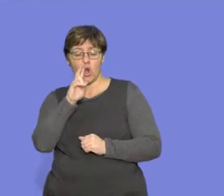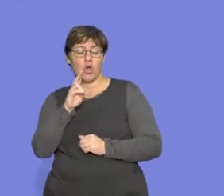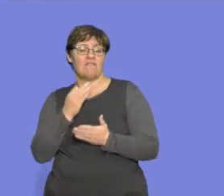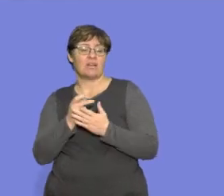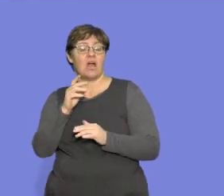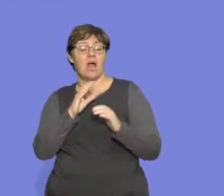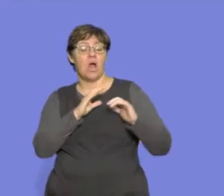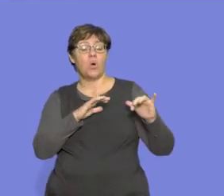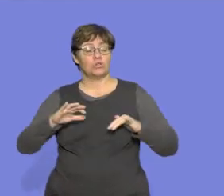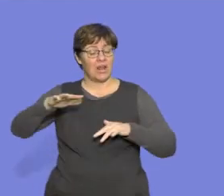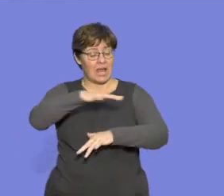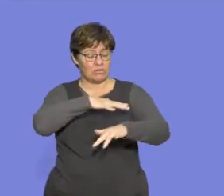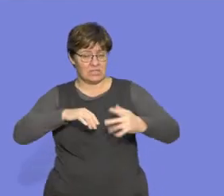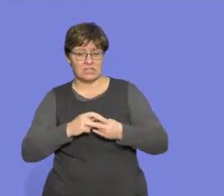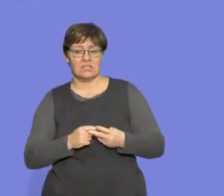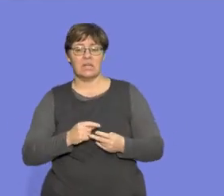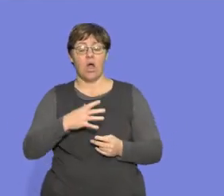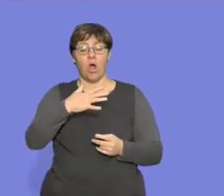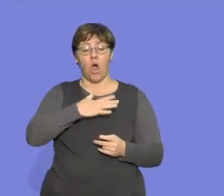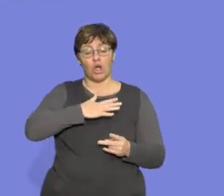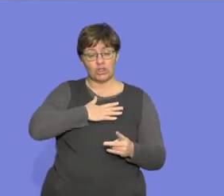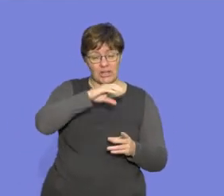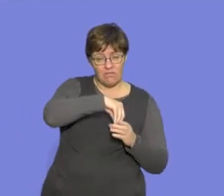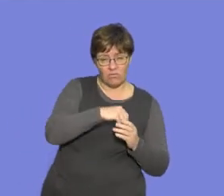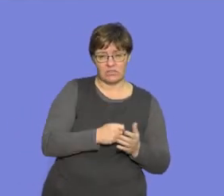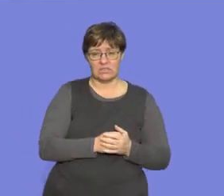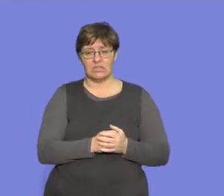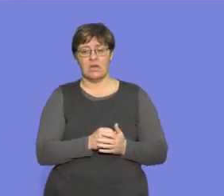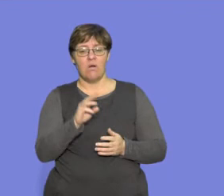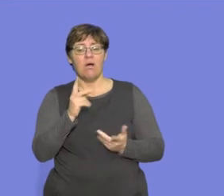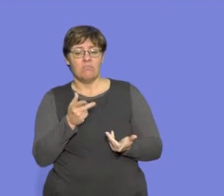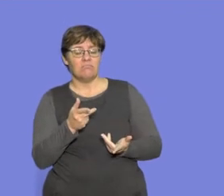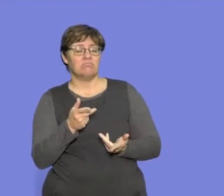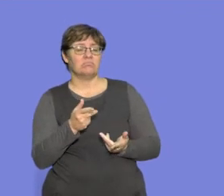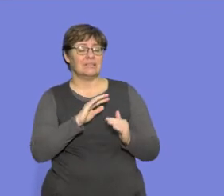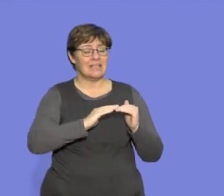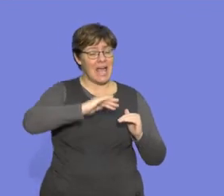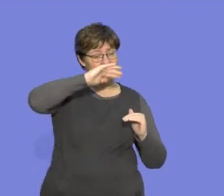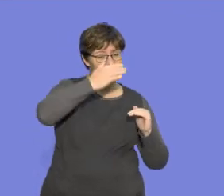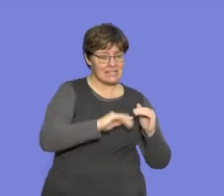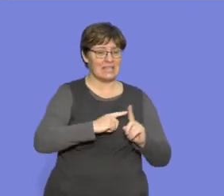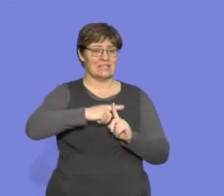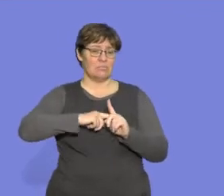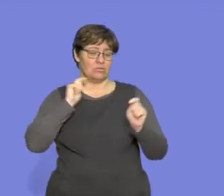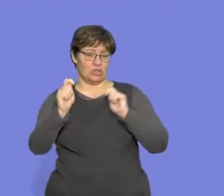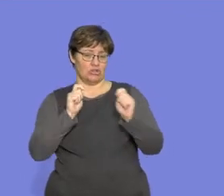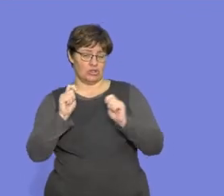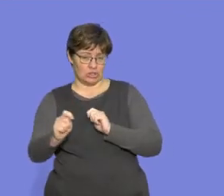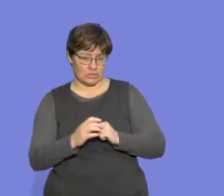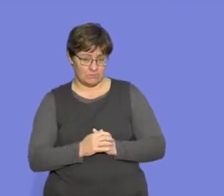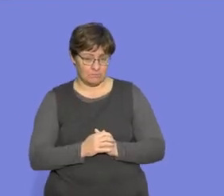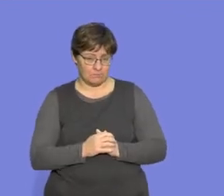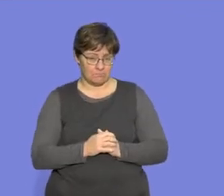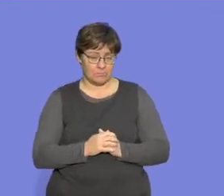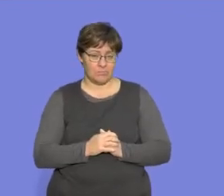ocean currents, the amount of oxygen, the effect of tides, as well as temperature changes in the water. Okay. So as we